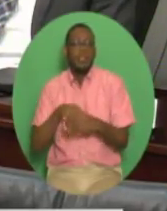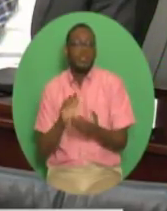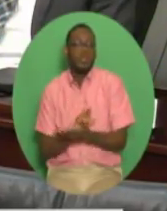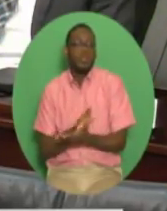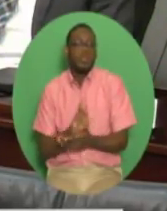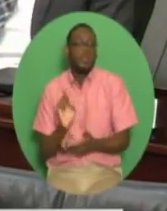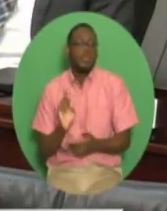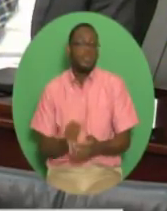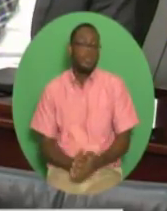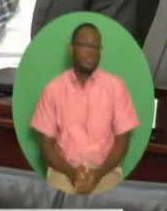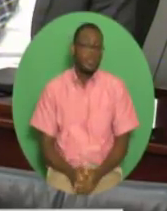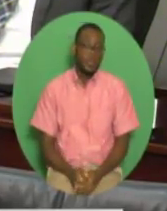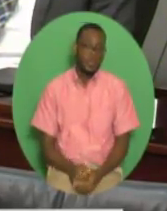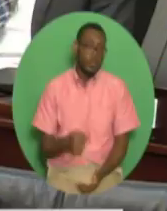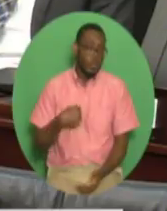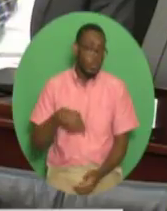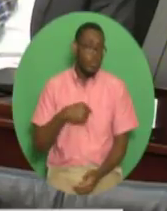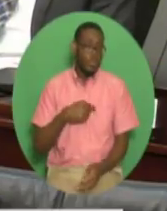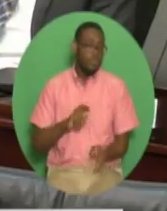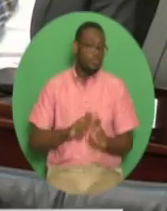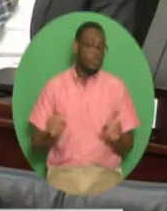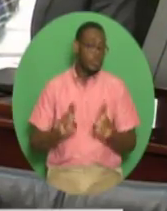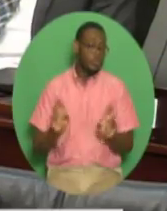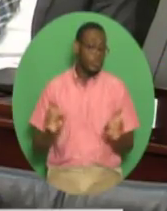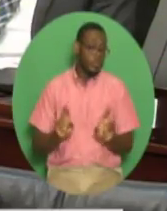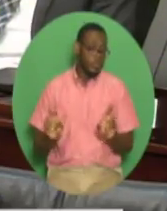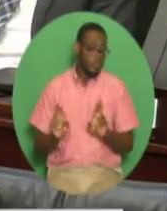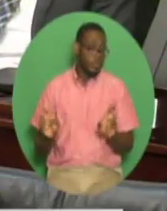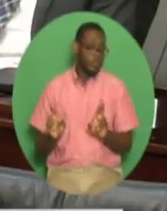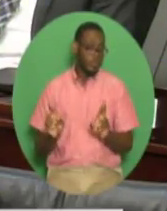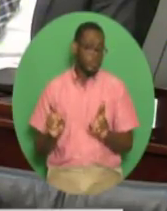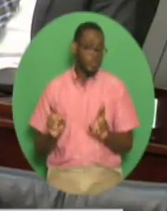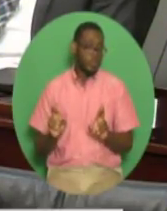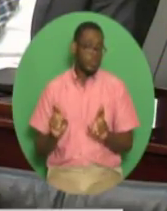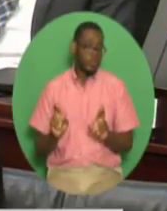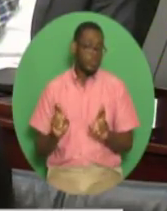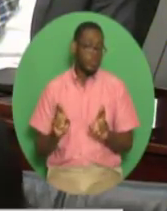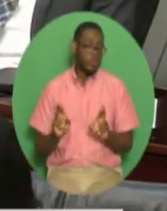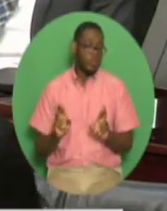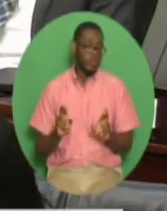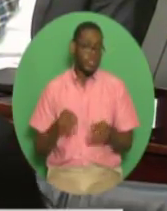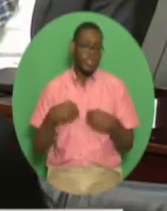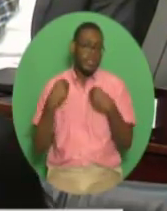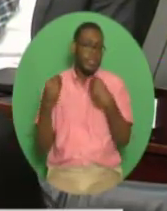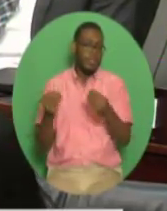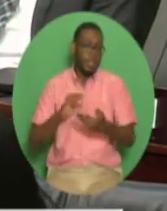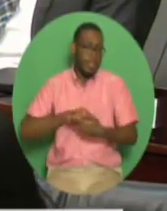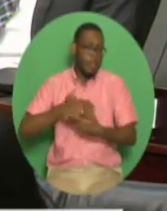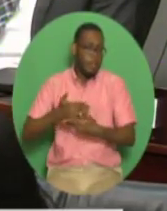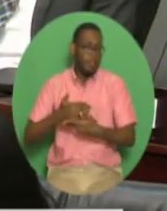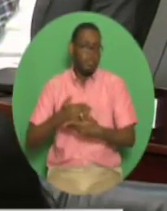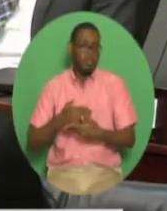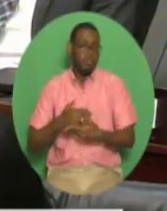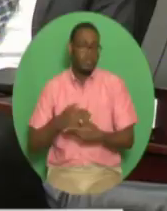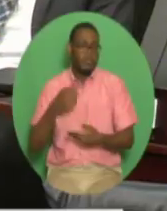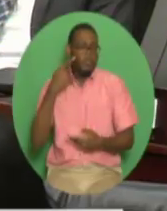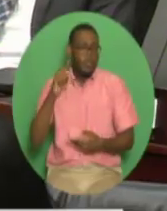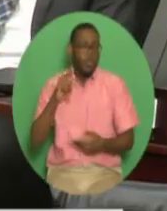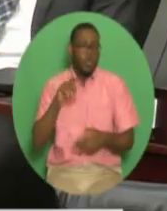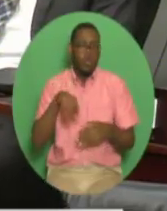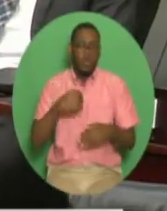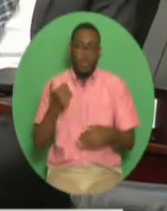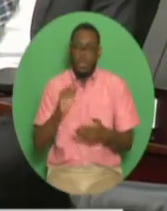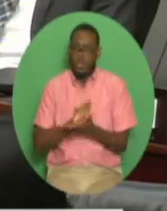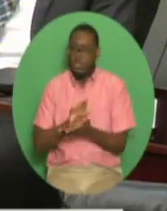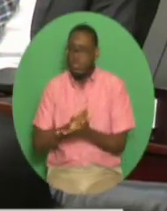We were well on our way, Madam Speaker, to have laptops distributed to our students